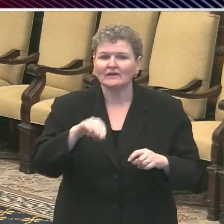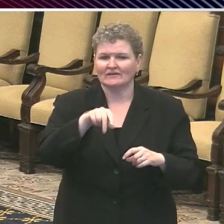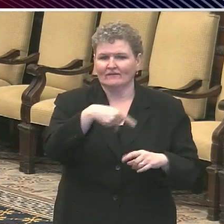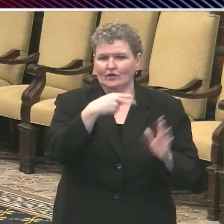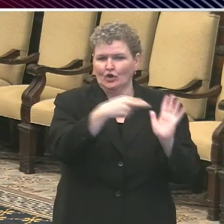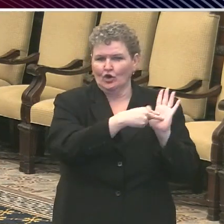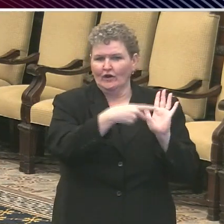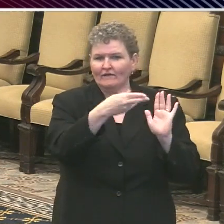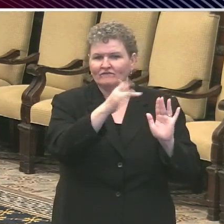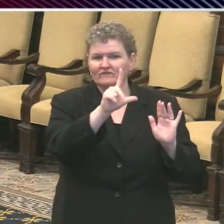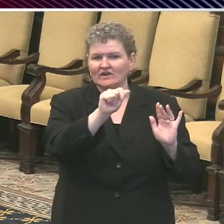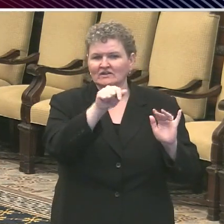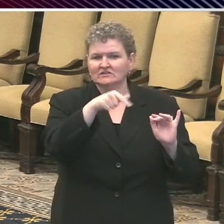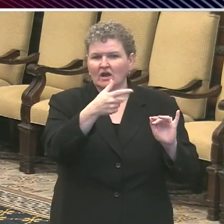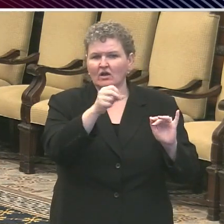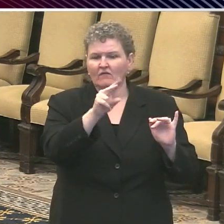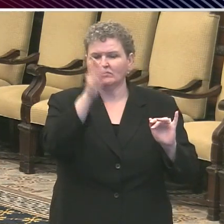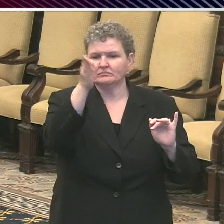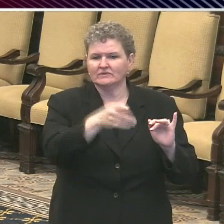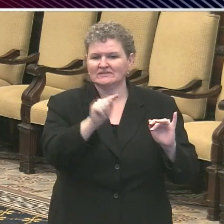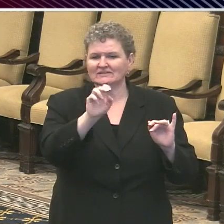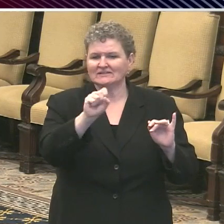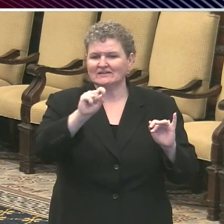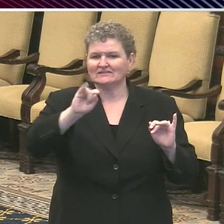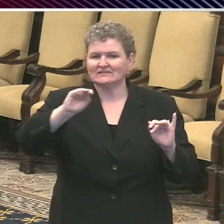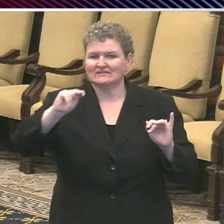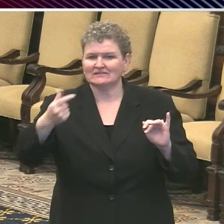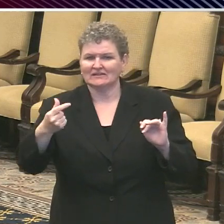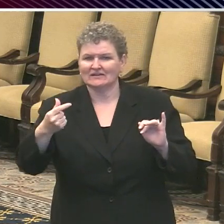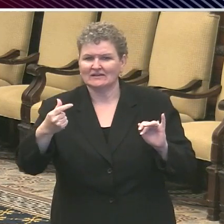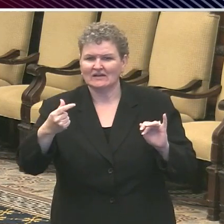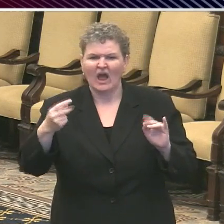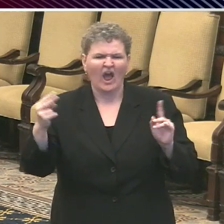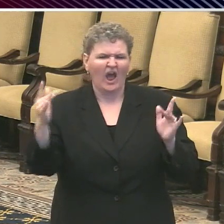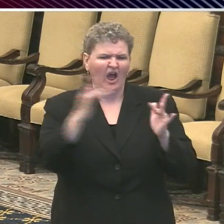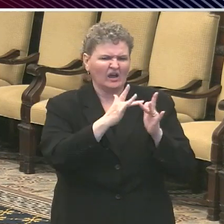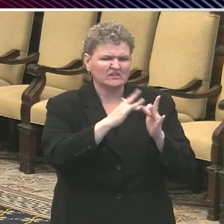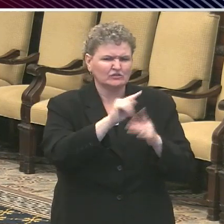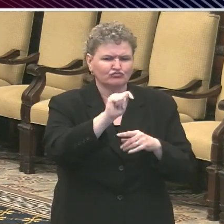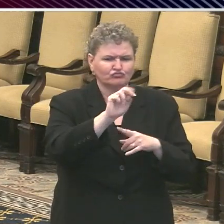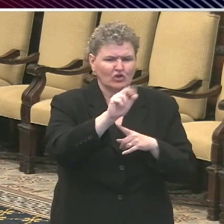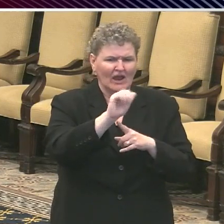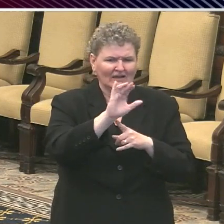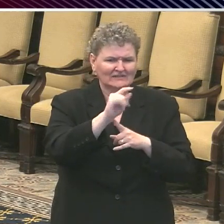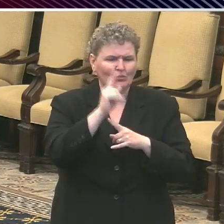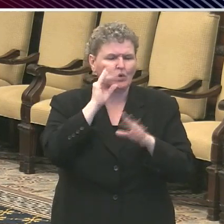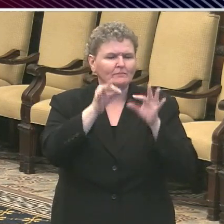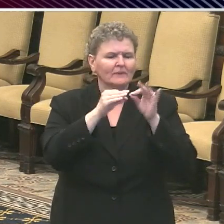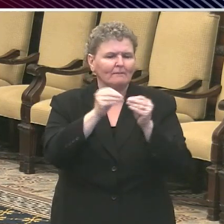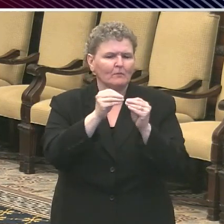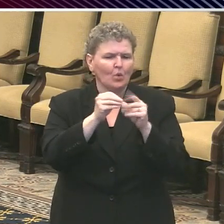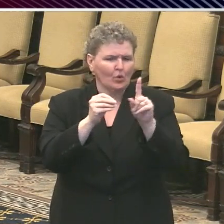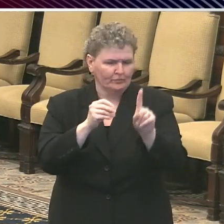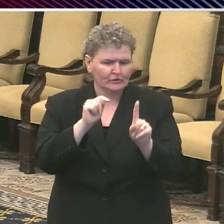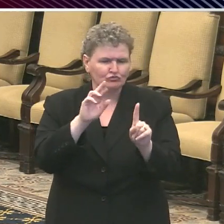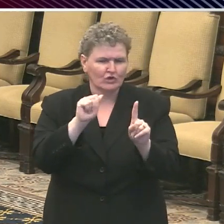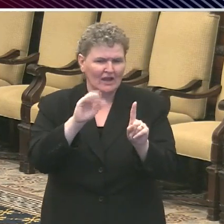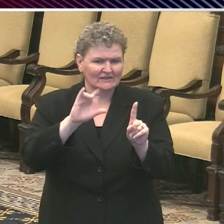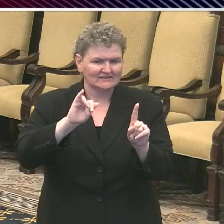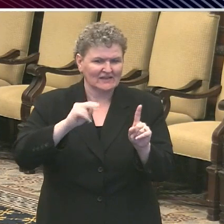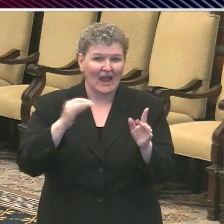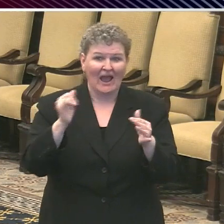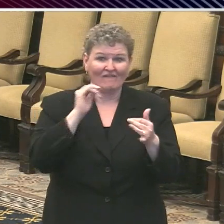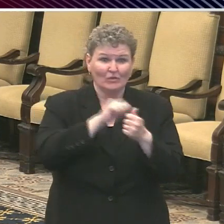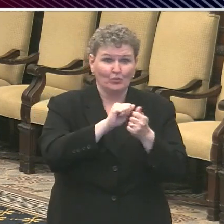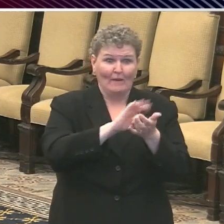www.phila.gov/testing. Now, let me talk a little bit about contact tracing. Contact tracing is going to be very important as we move into the next phase. I thought I'd give you a sense of where we